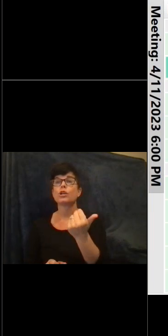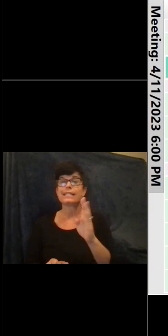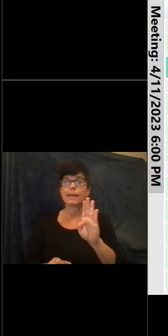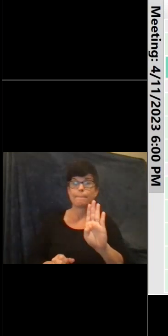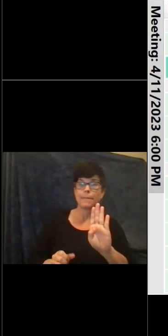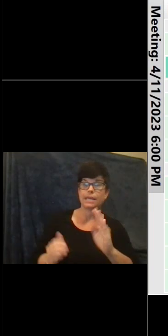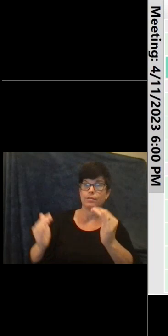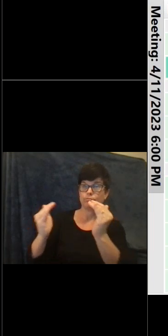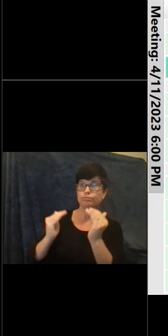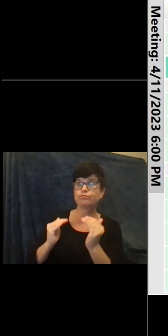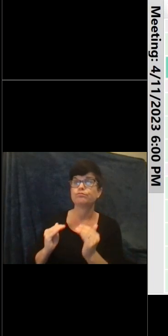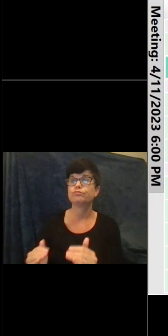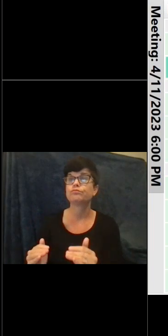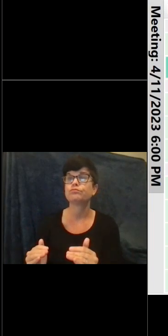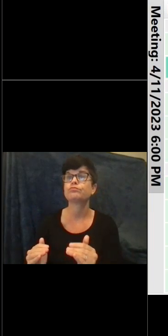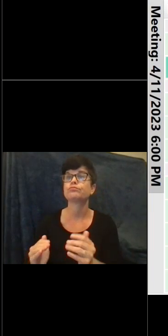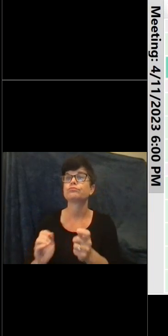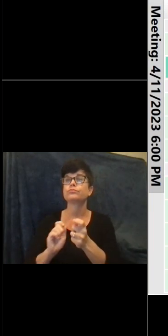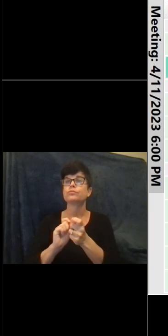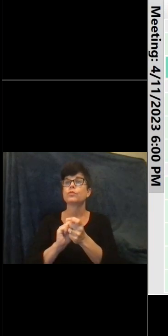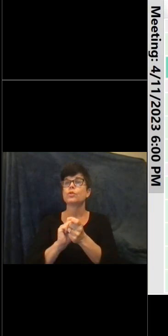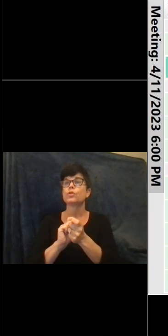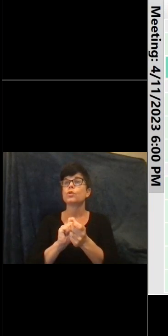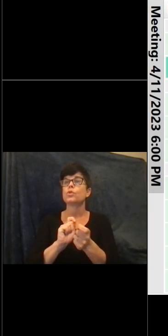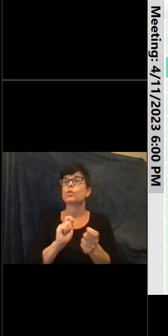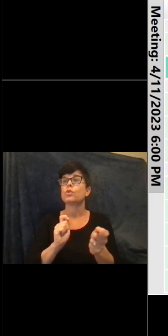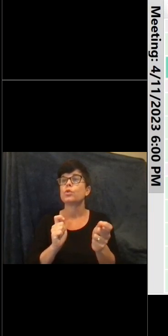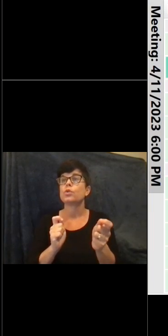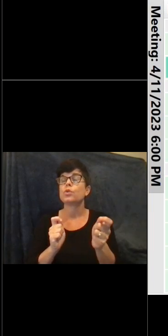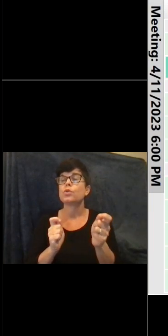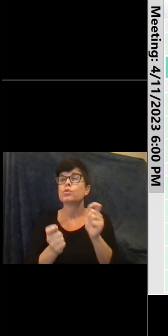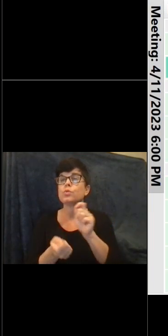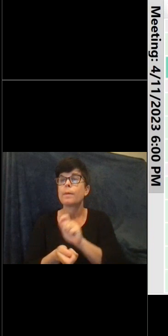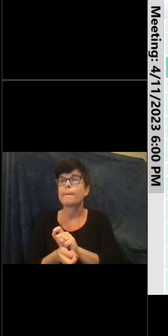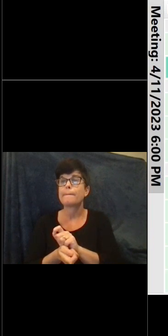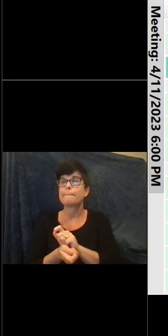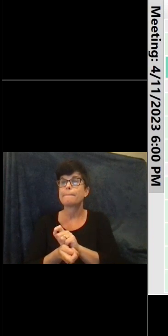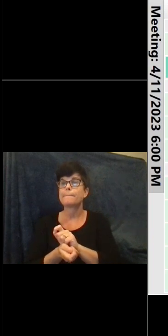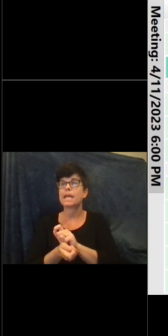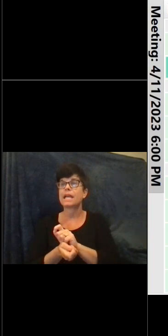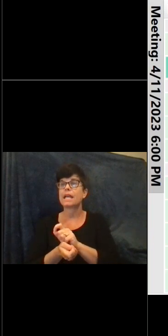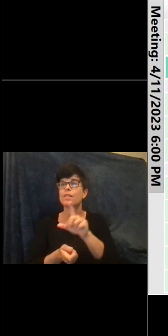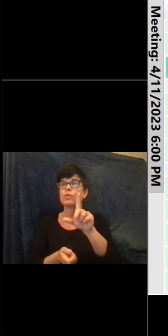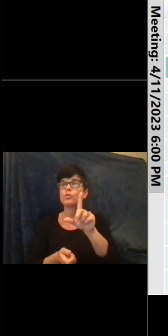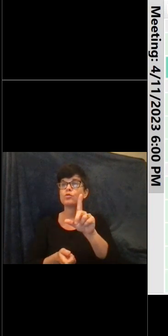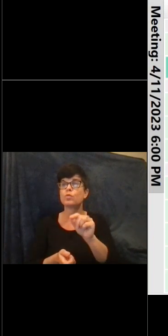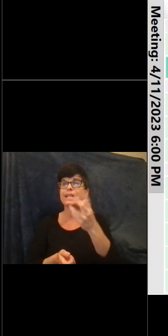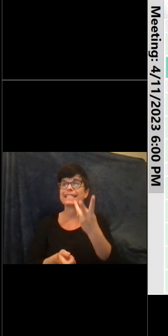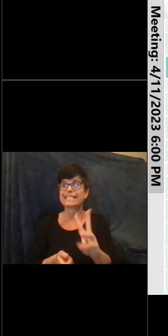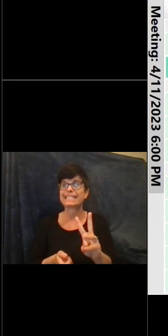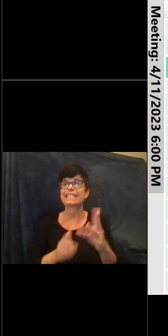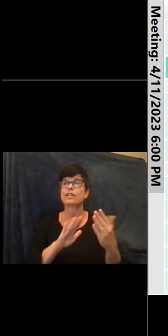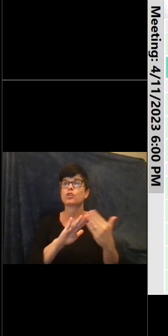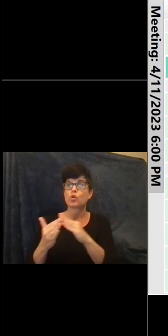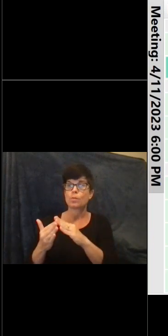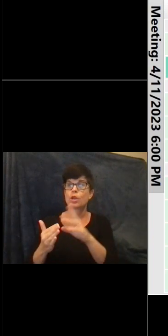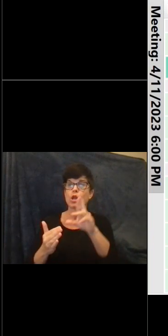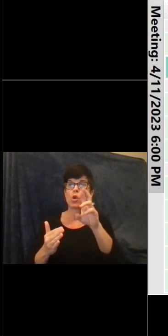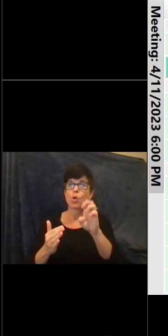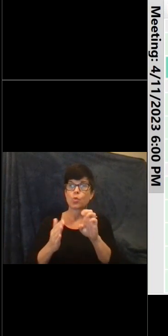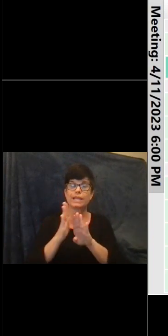scope to amend the 2016 Community Redevelopment Plan. Ms. Schutt, if you could introduce the item. Sure. The plan, as you